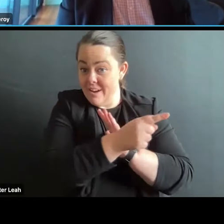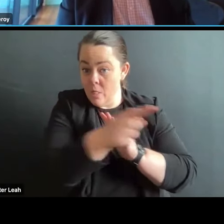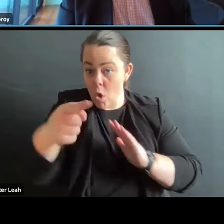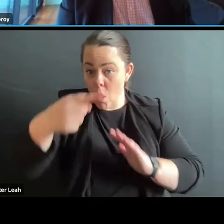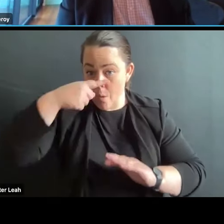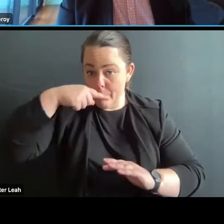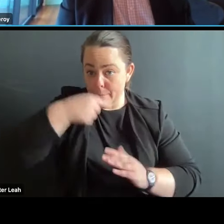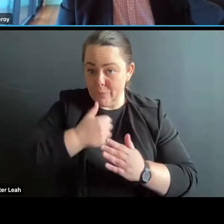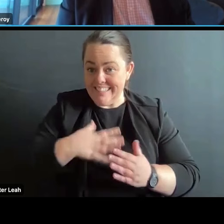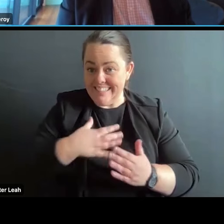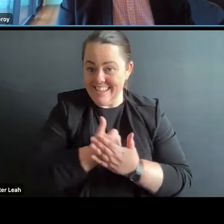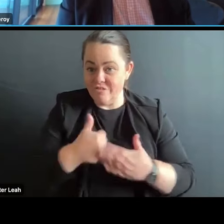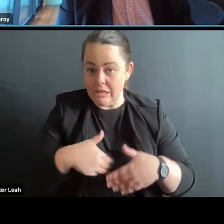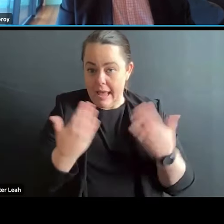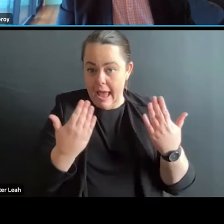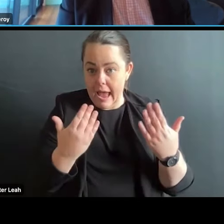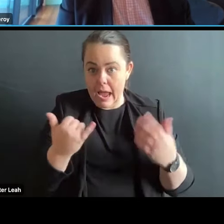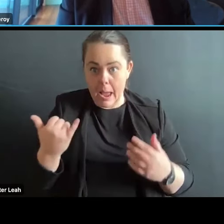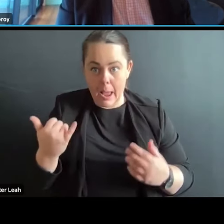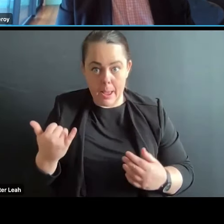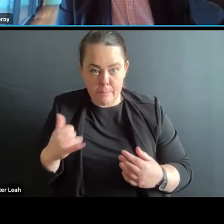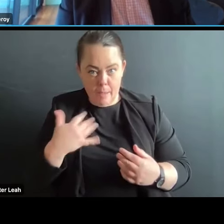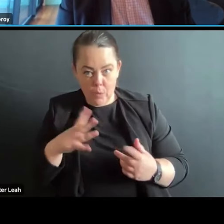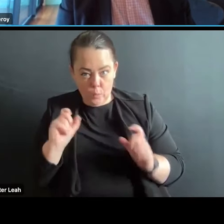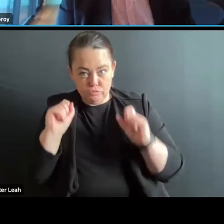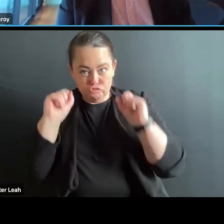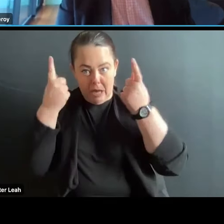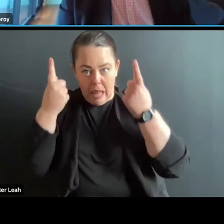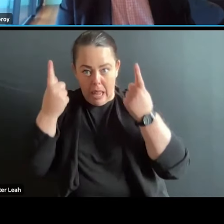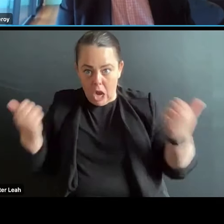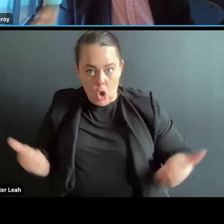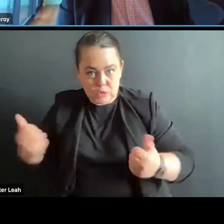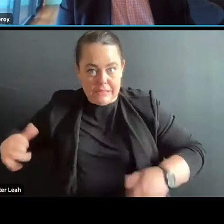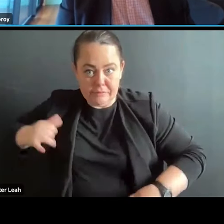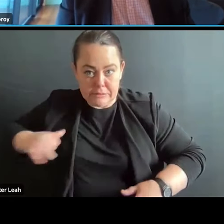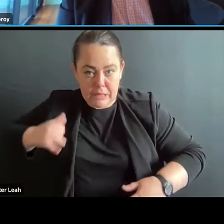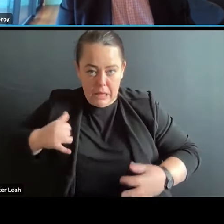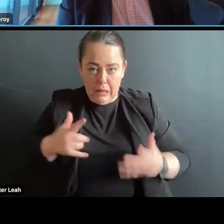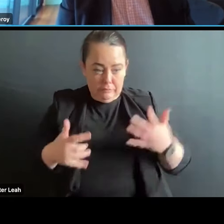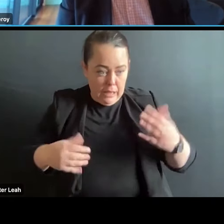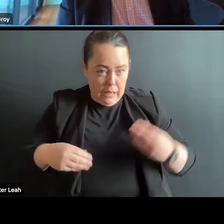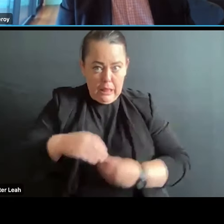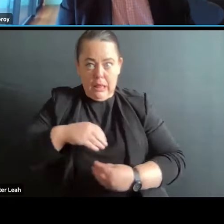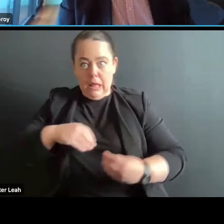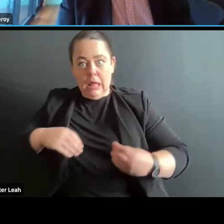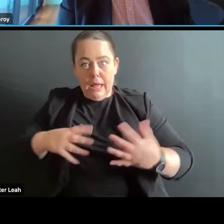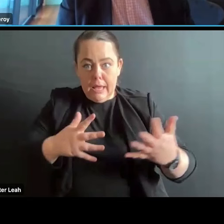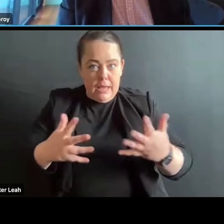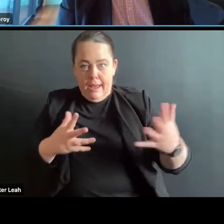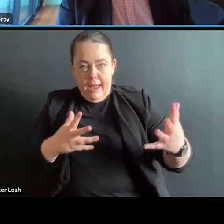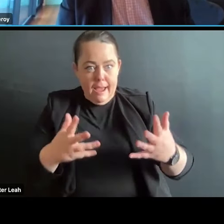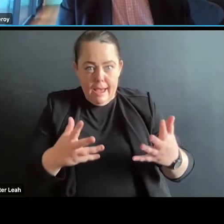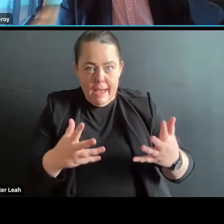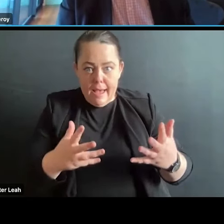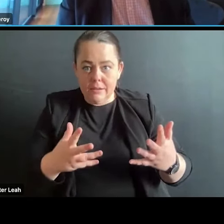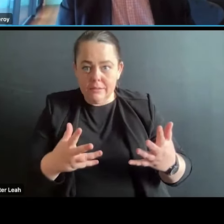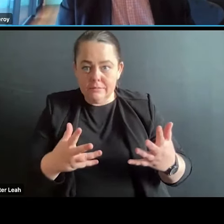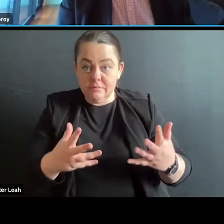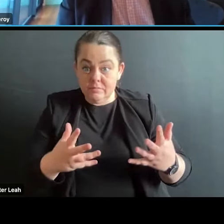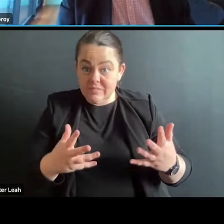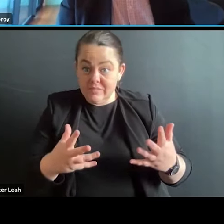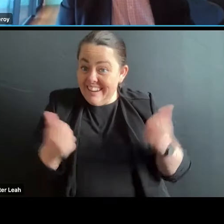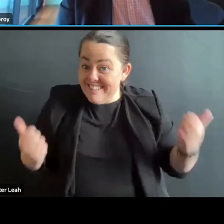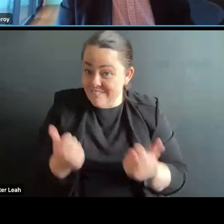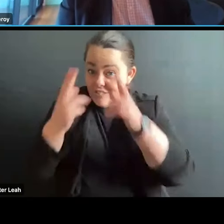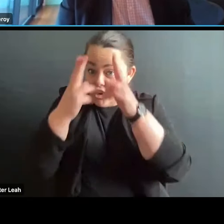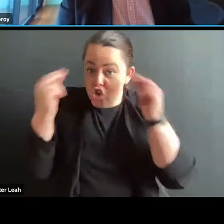being put into the quarterly financial report? This is to see, A, what the coverage of registered nurses are by a shift,